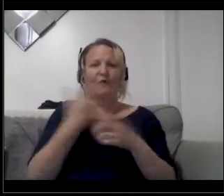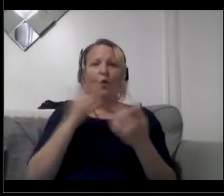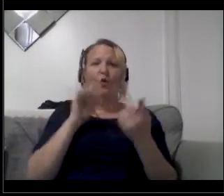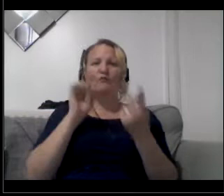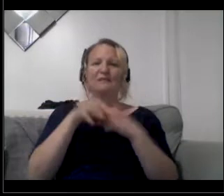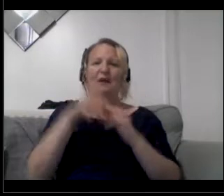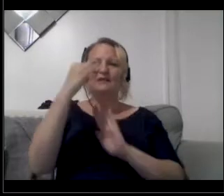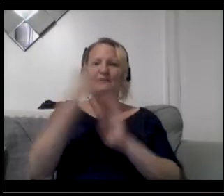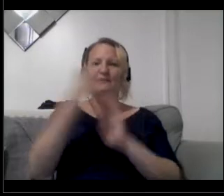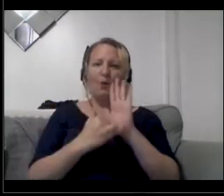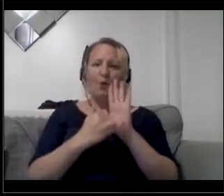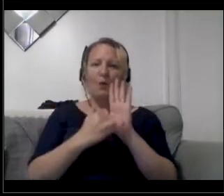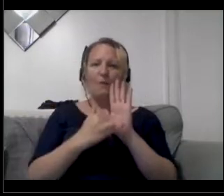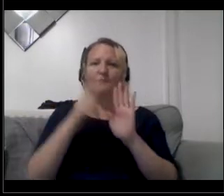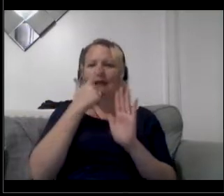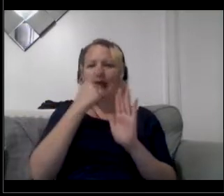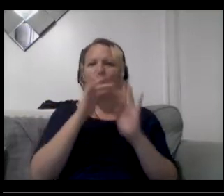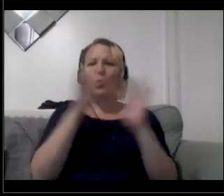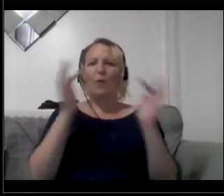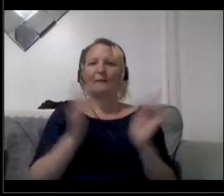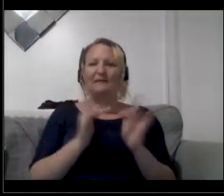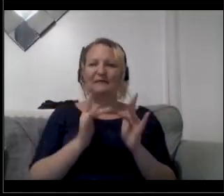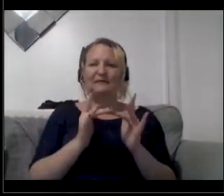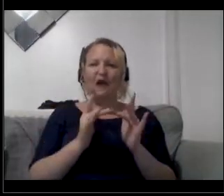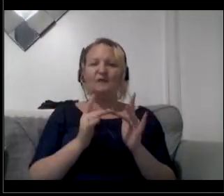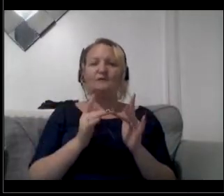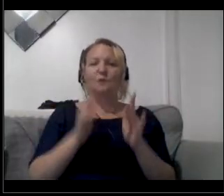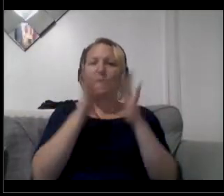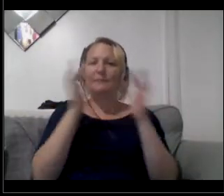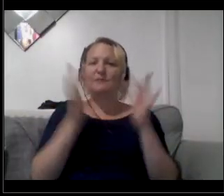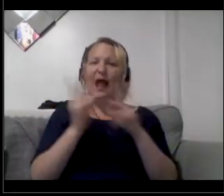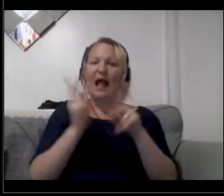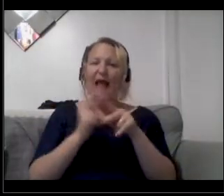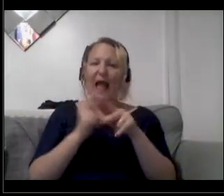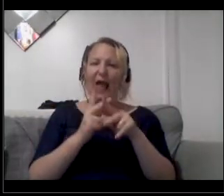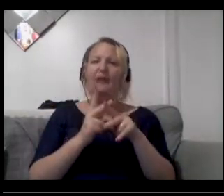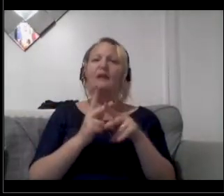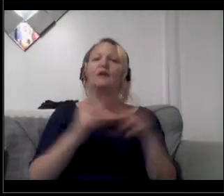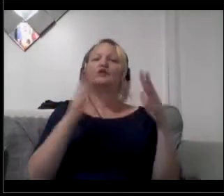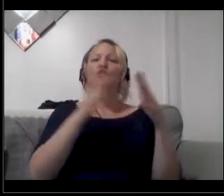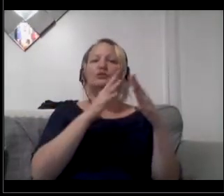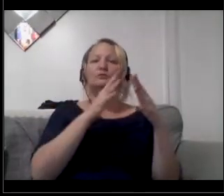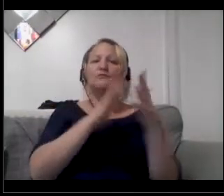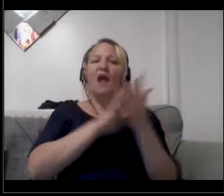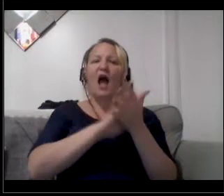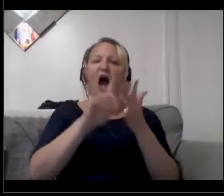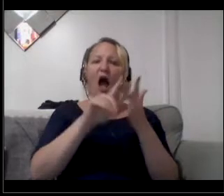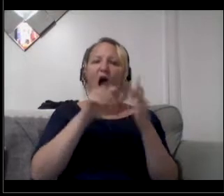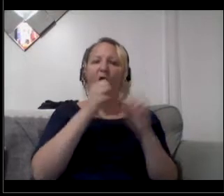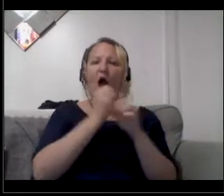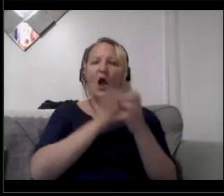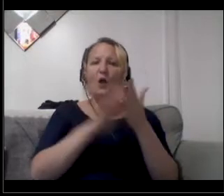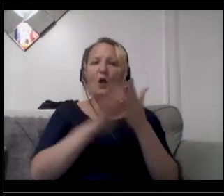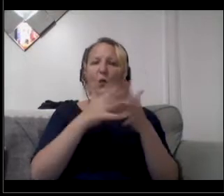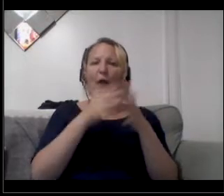is available on our website. I'll just give you the web address one more time. It's